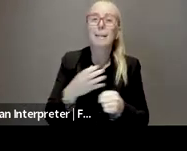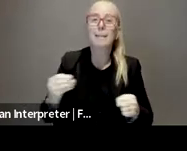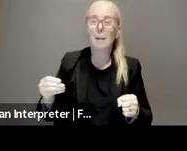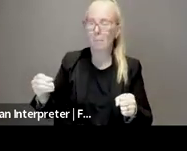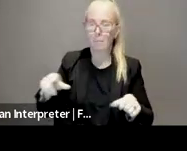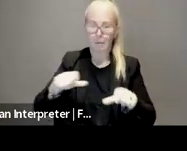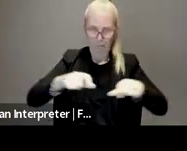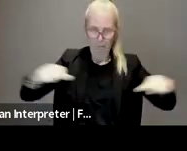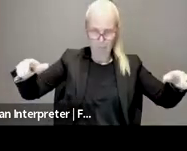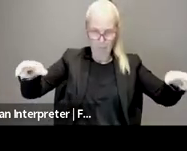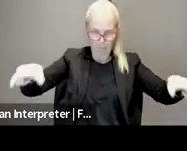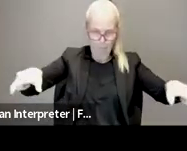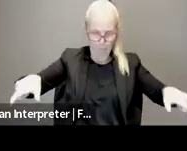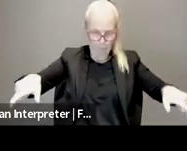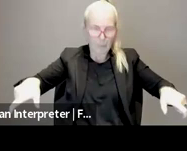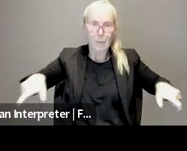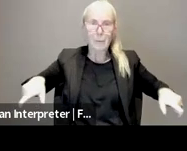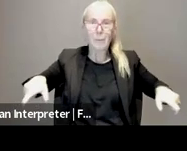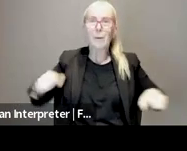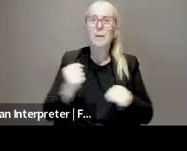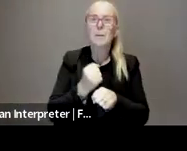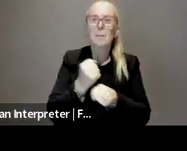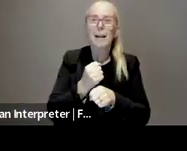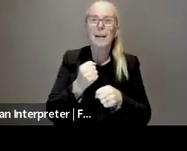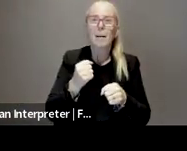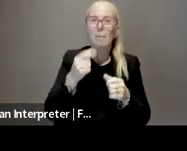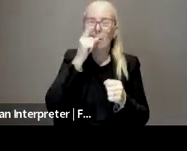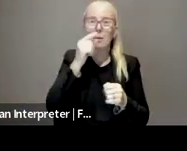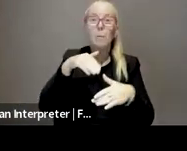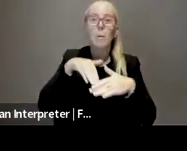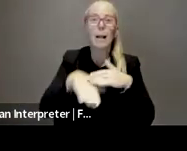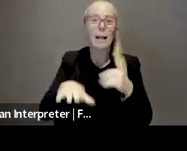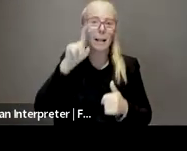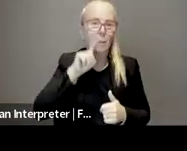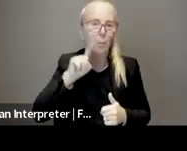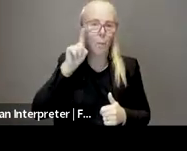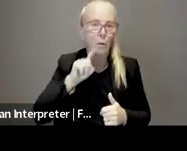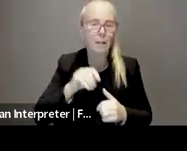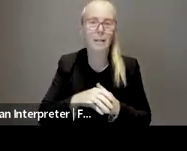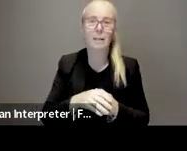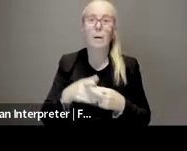marketing and to potential clients and for overseas potential partners.